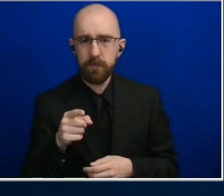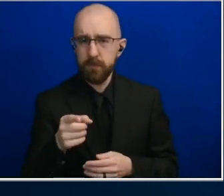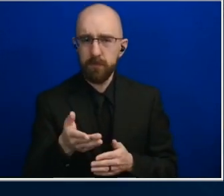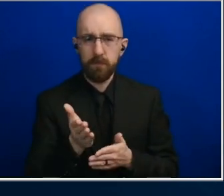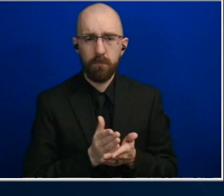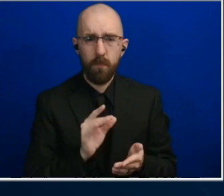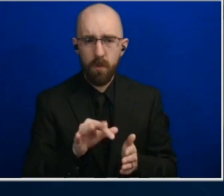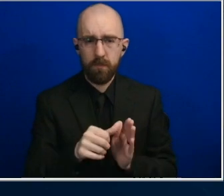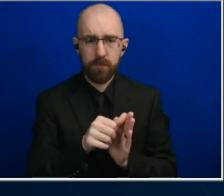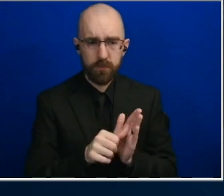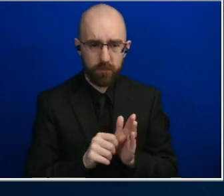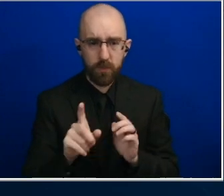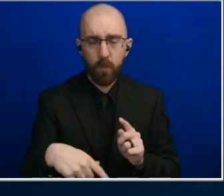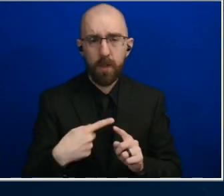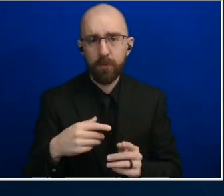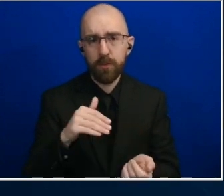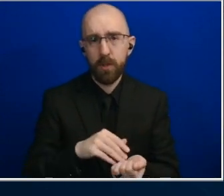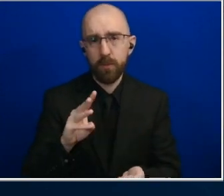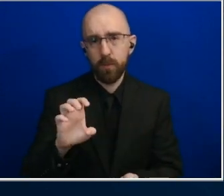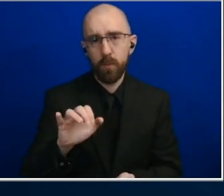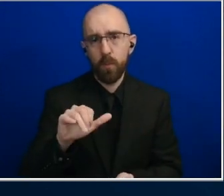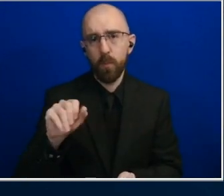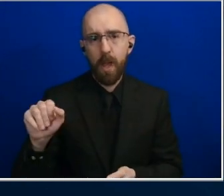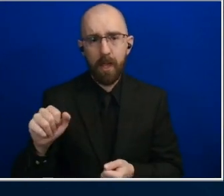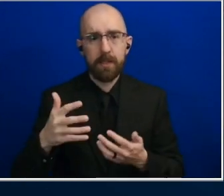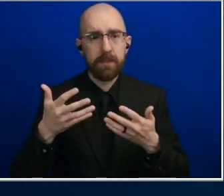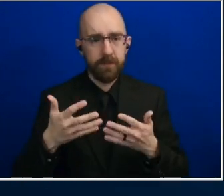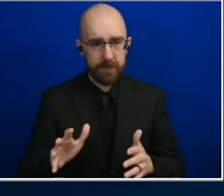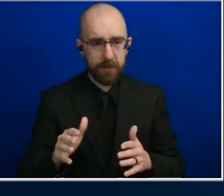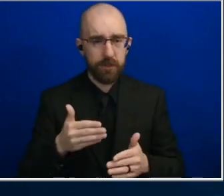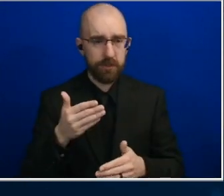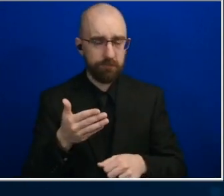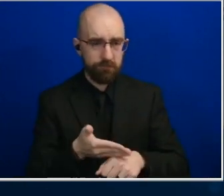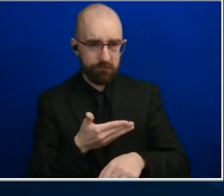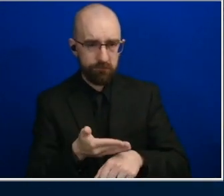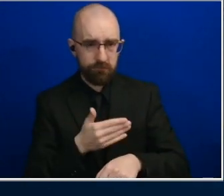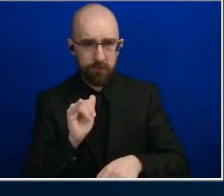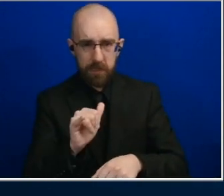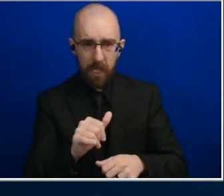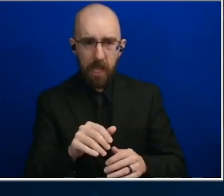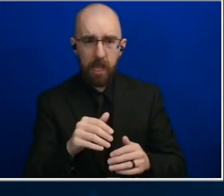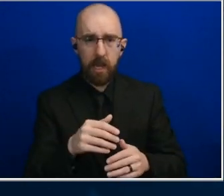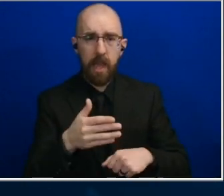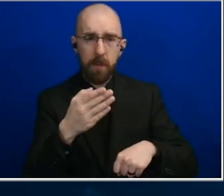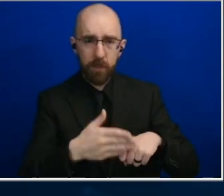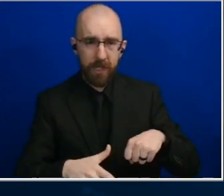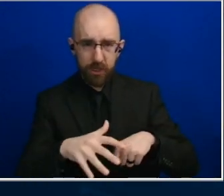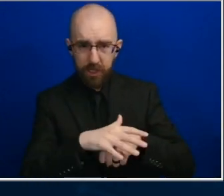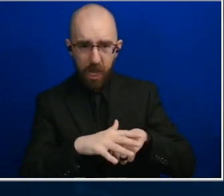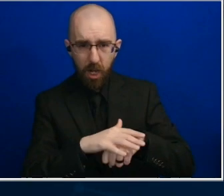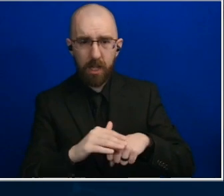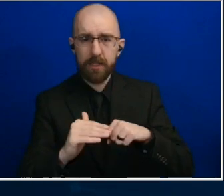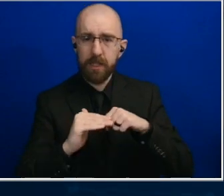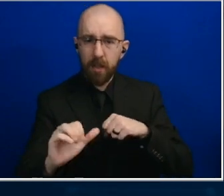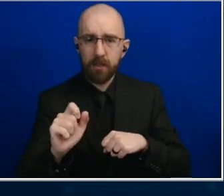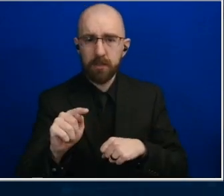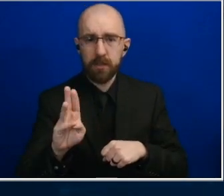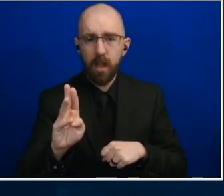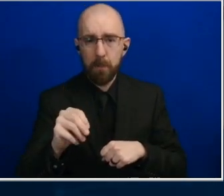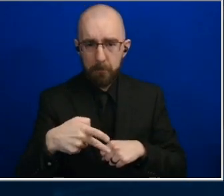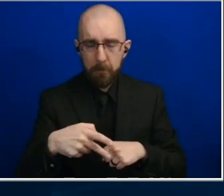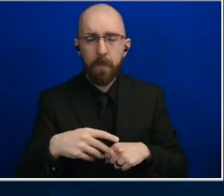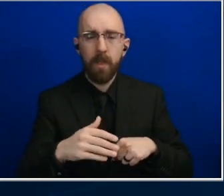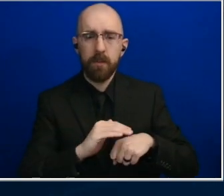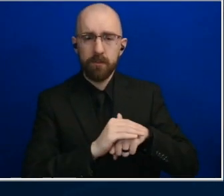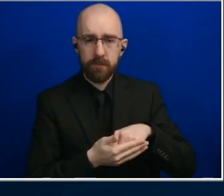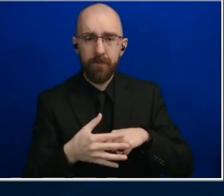Dr. Wise has finished revising the amputation and stabilizing the stump, we're able to find the nerve, and this is